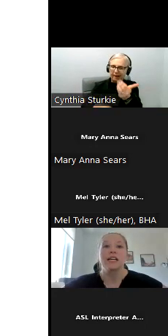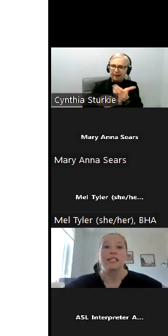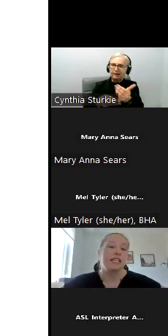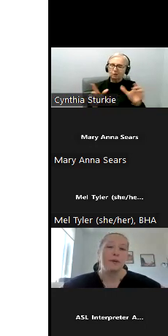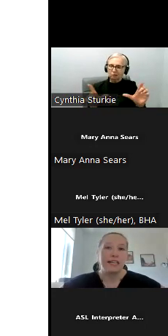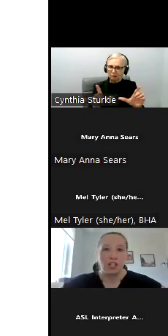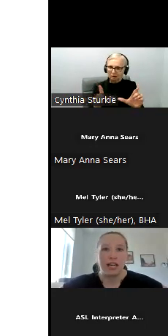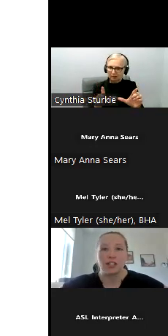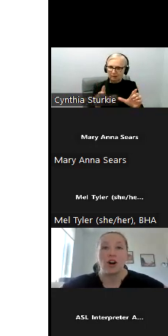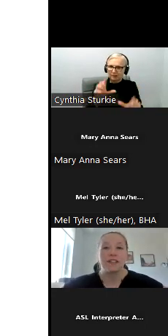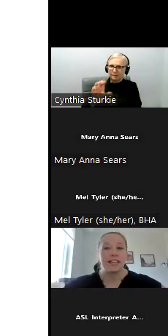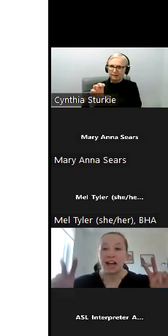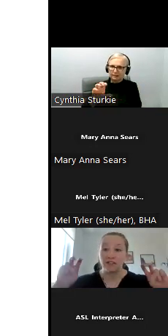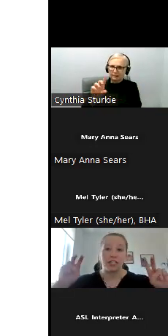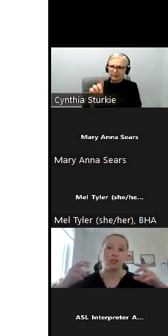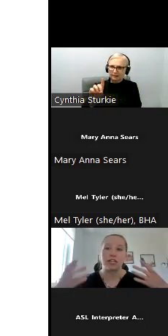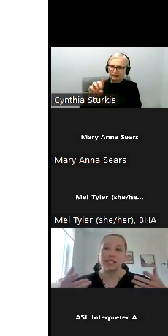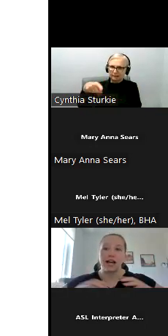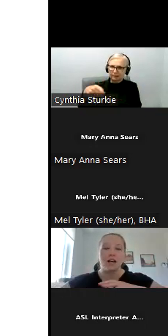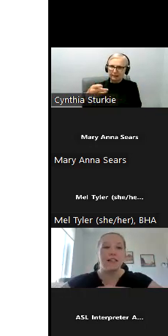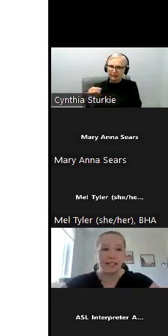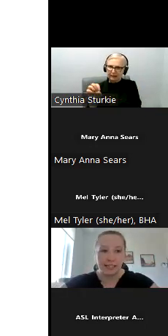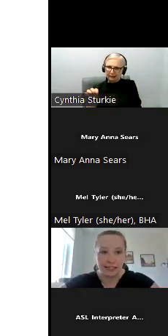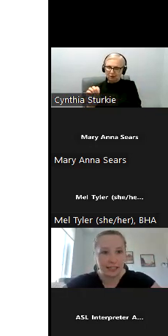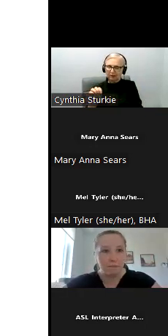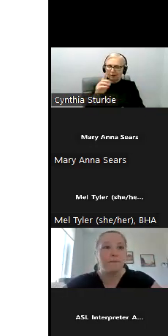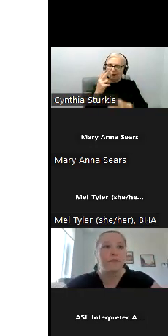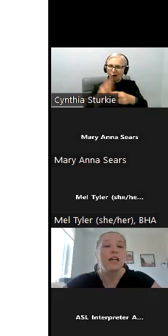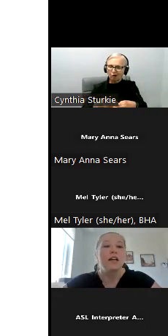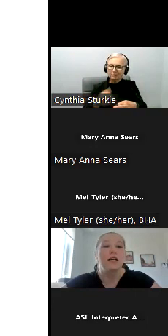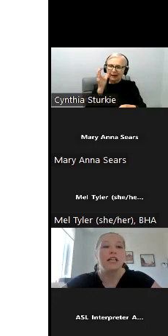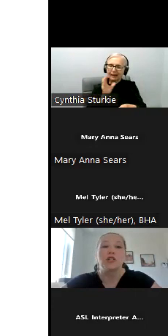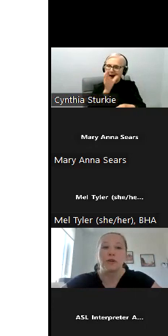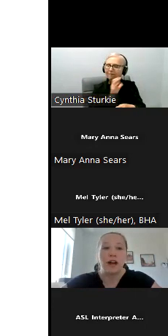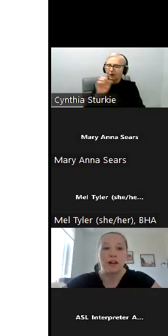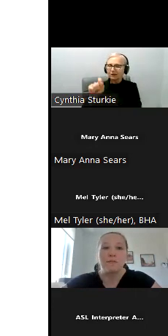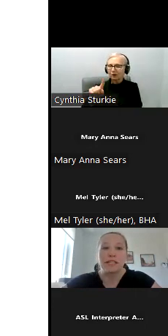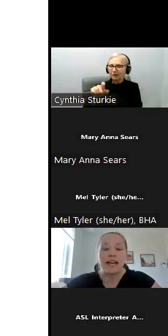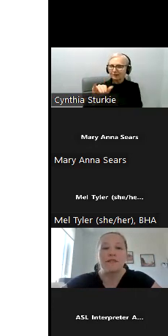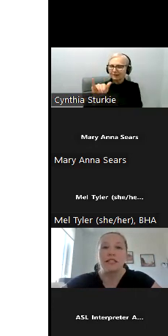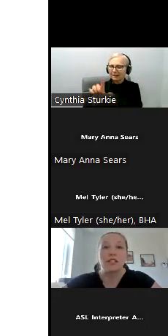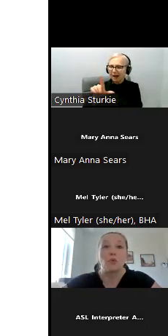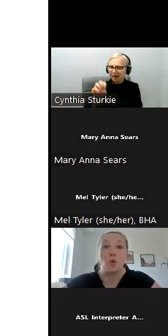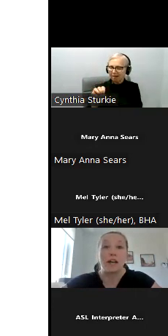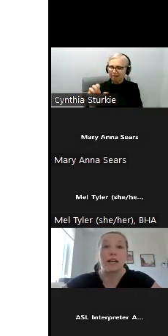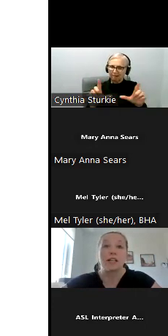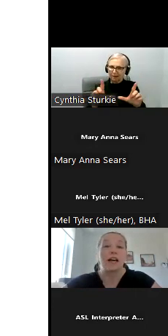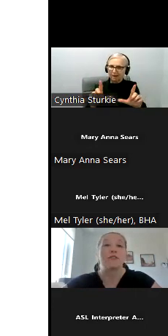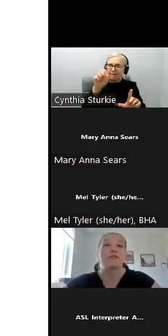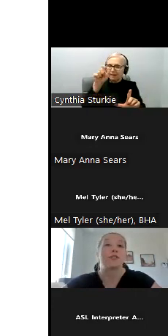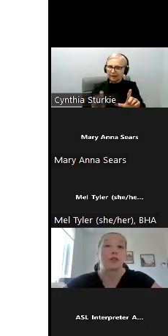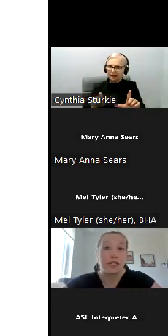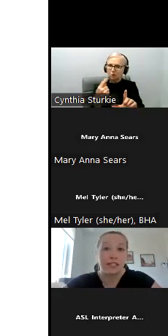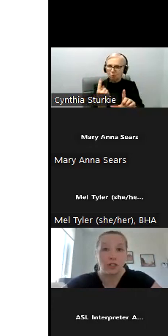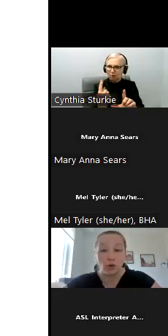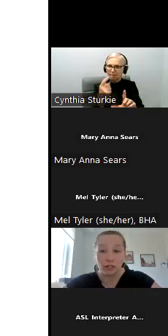license. CDPHE has called this a cafeteria style license. Each provider must have at least one